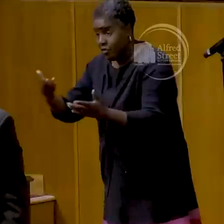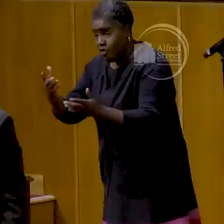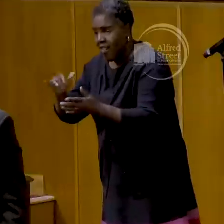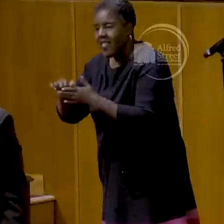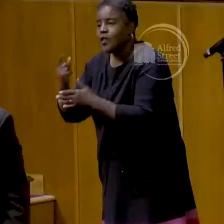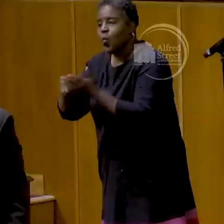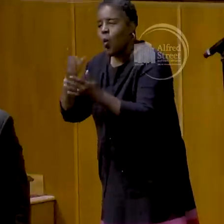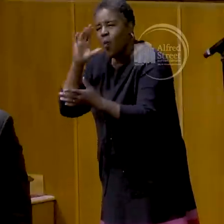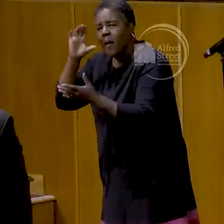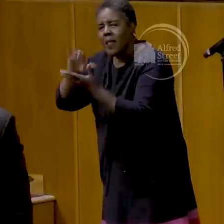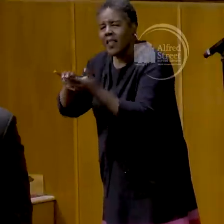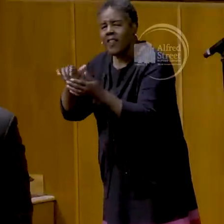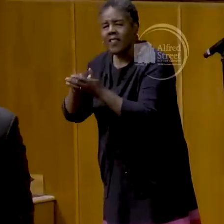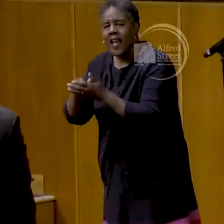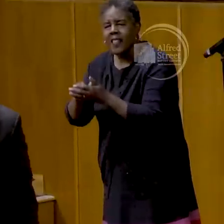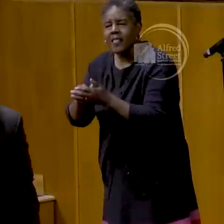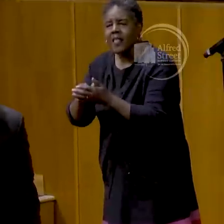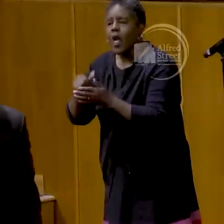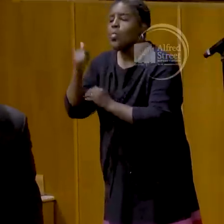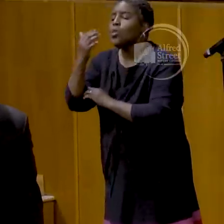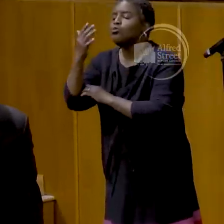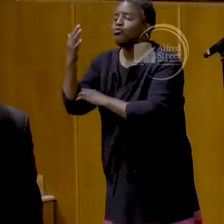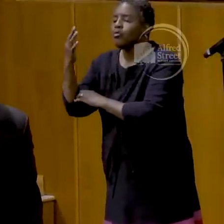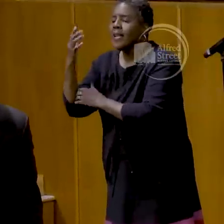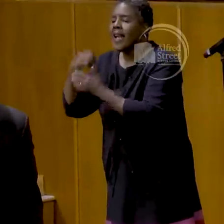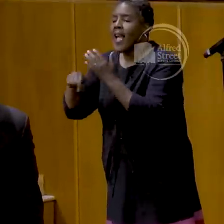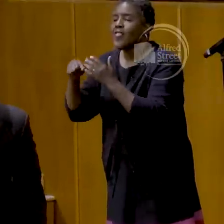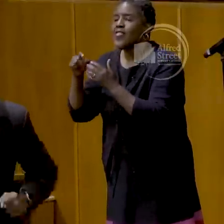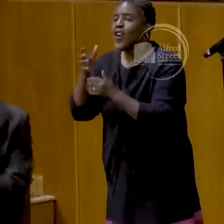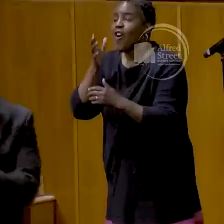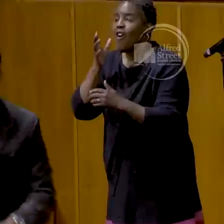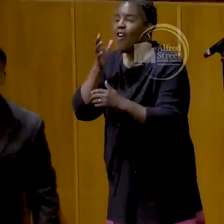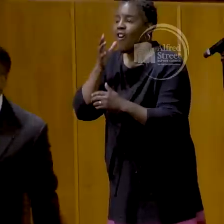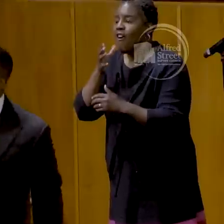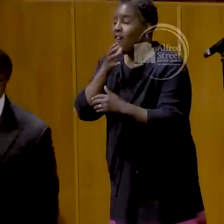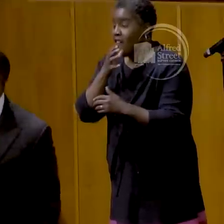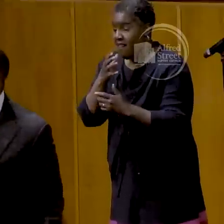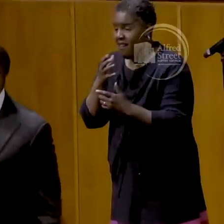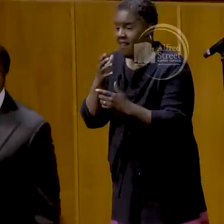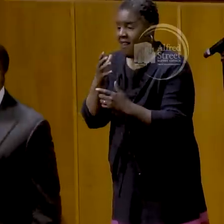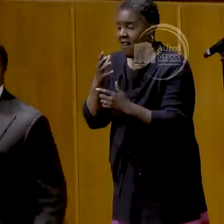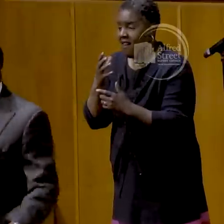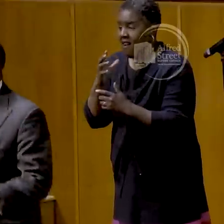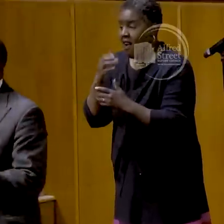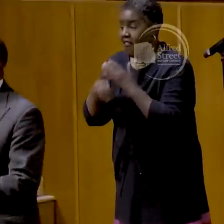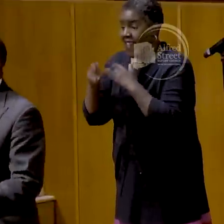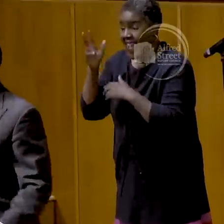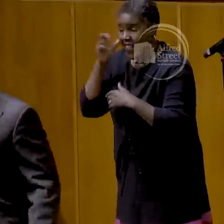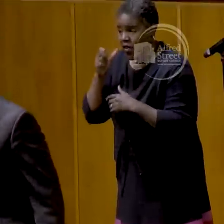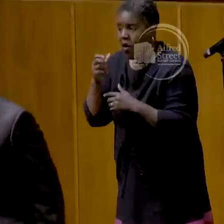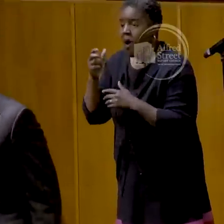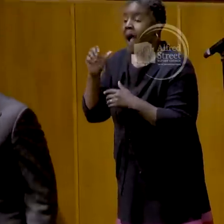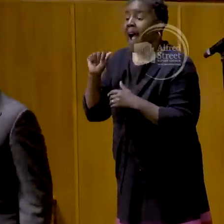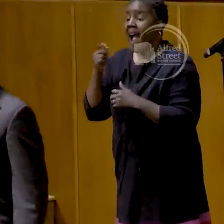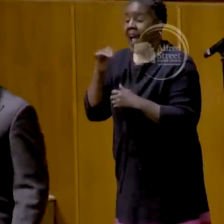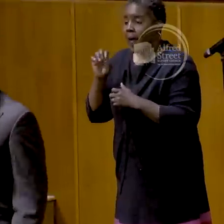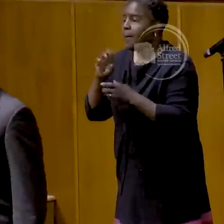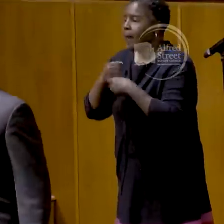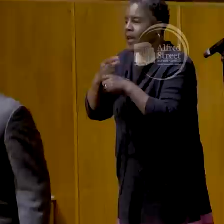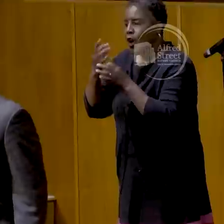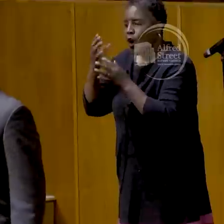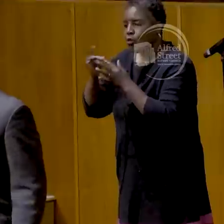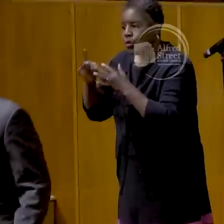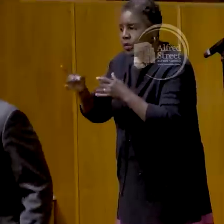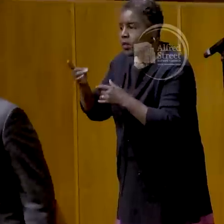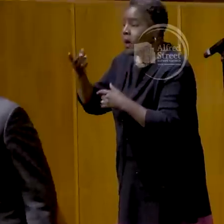we believe the tree in the Garden of Eden was all about. Adam has to make a choice. God's not going to force him.